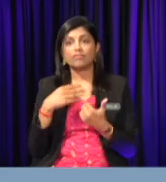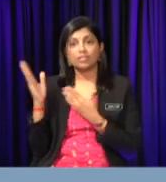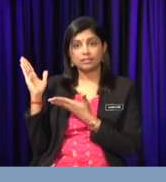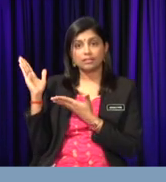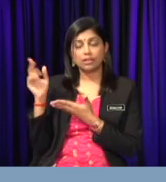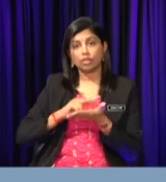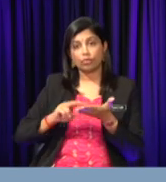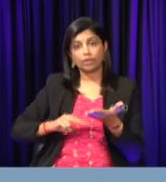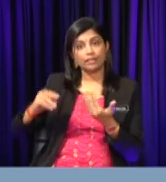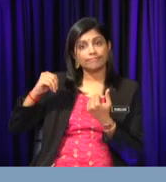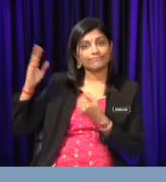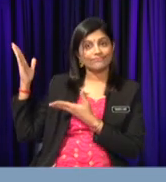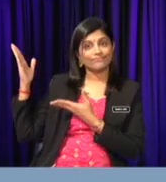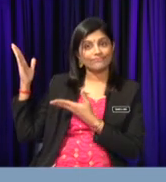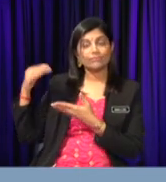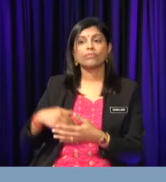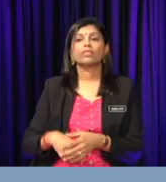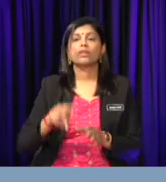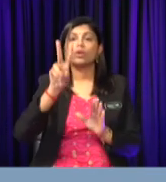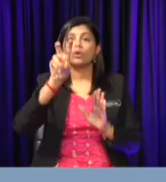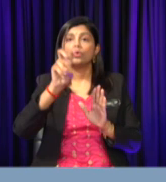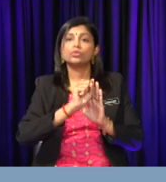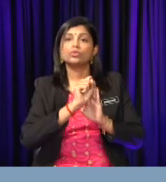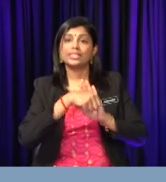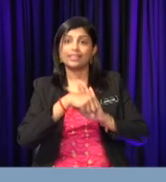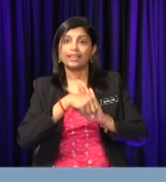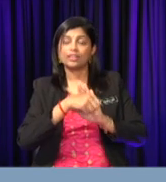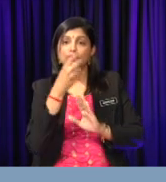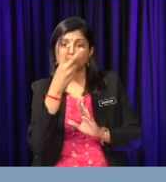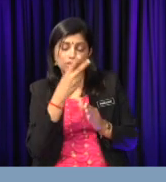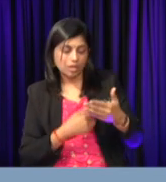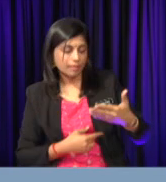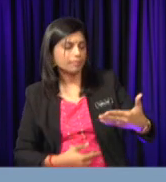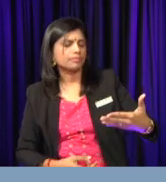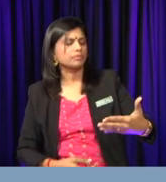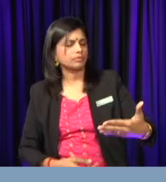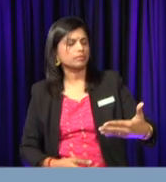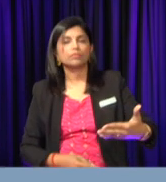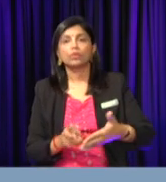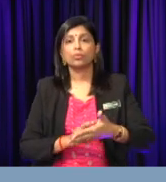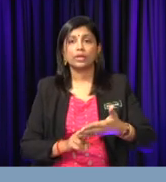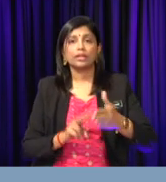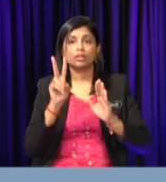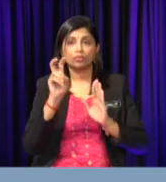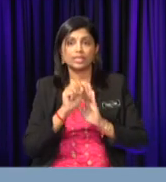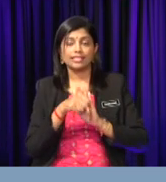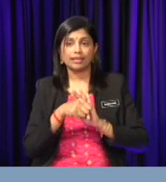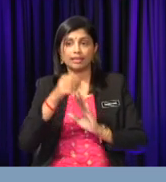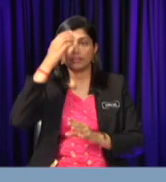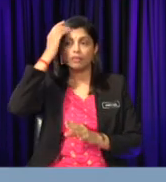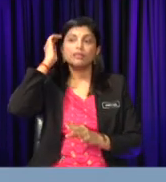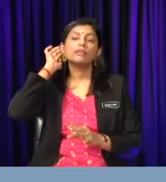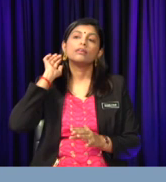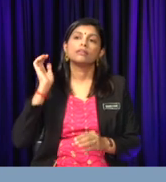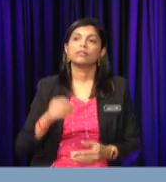Okay, mm-hmm. So now they have 20 seconds also between the two of them. Oh. So in this 20 seconds, before I press the start button, so girls, wait